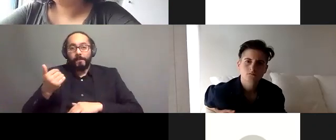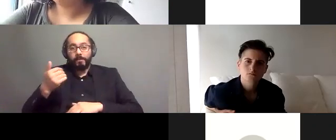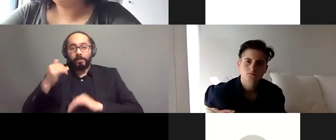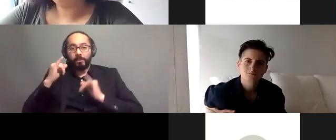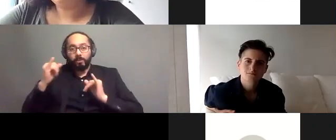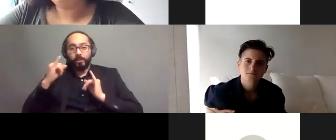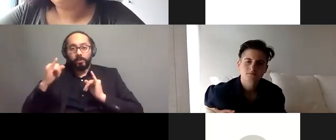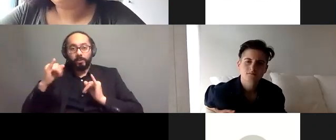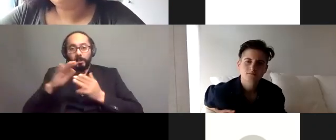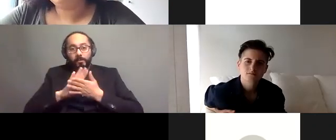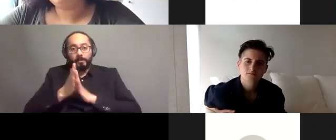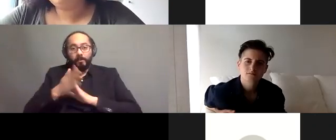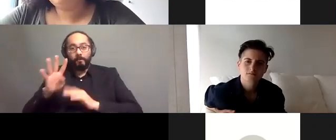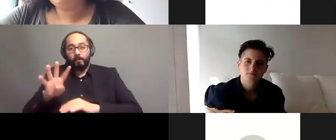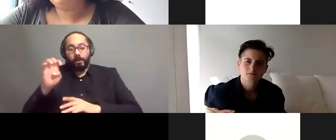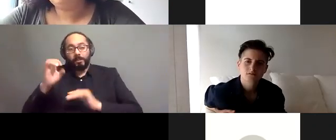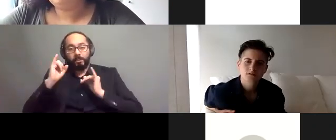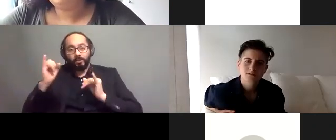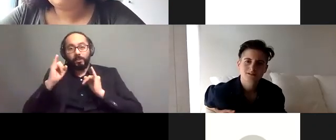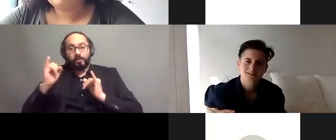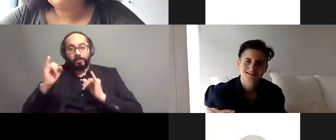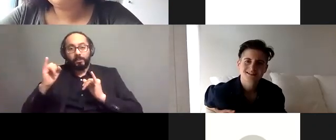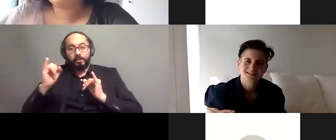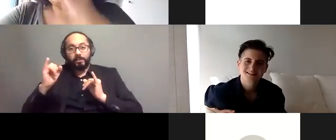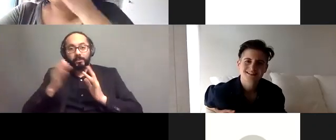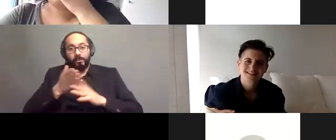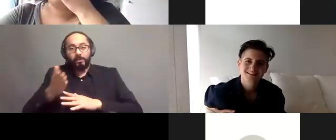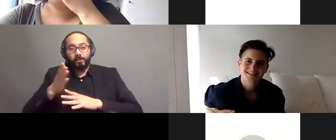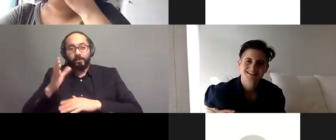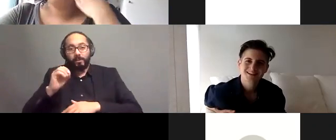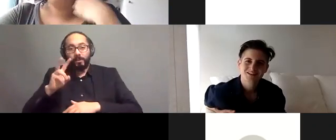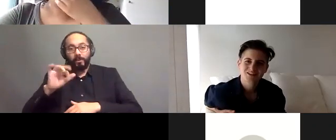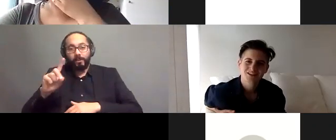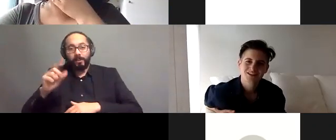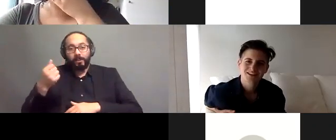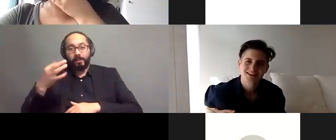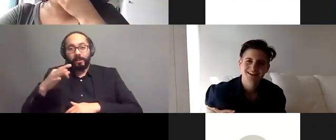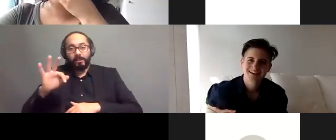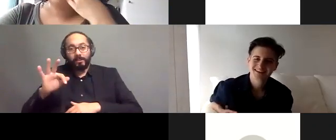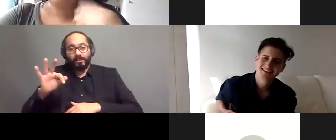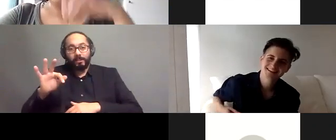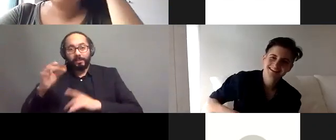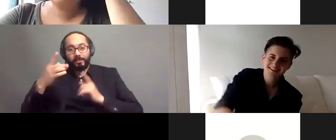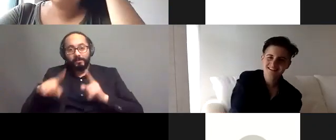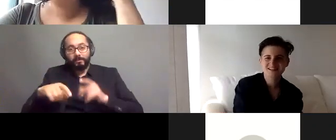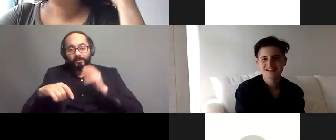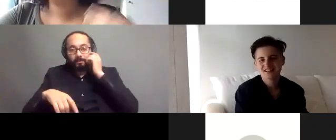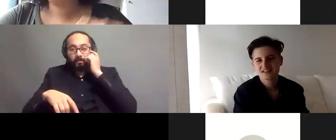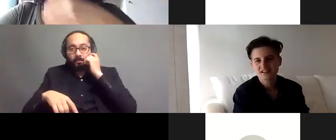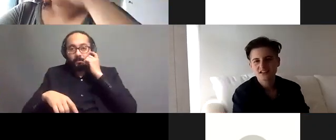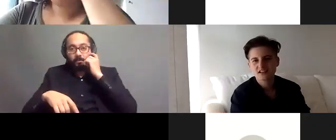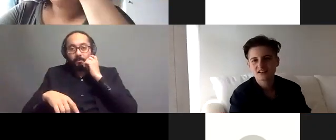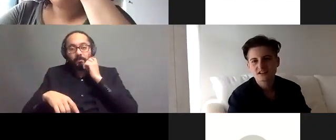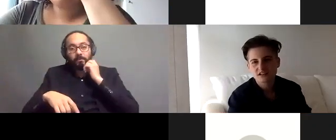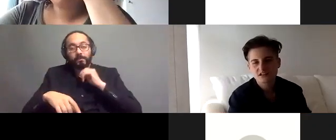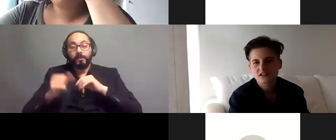instructions until COVID-19 is resolved. So these instructions like are very